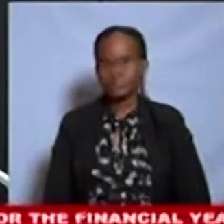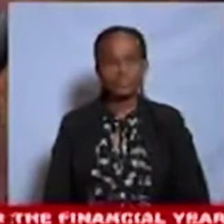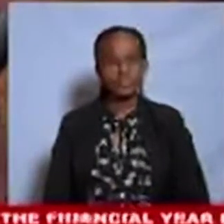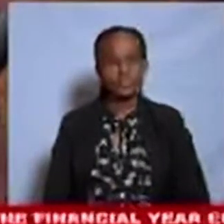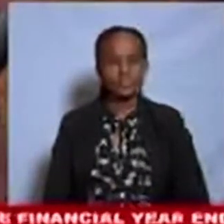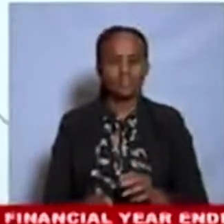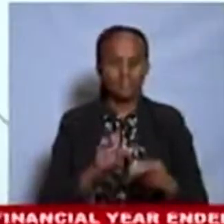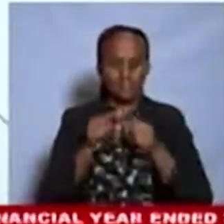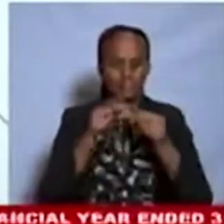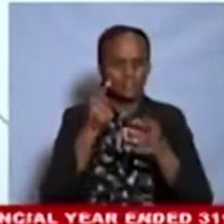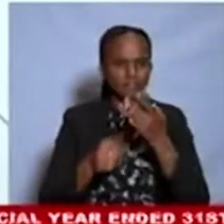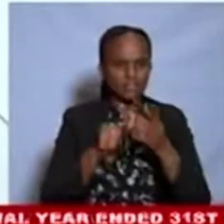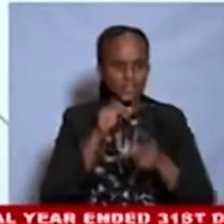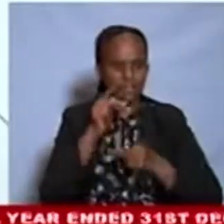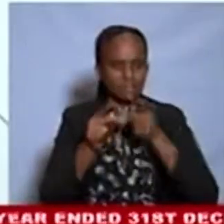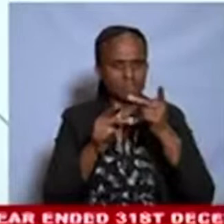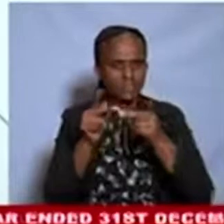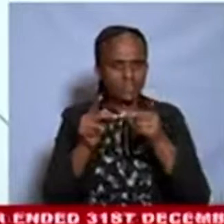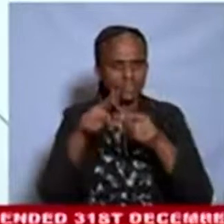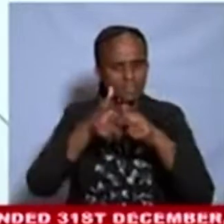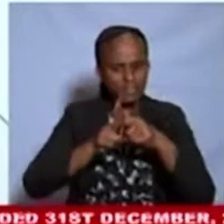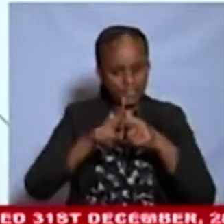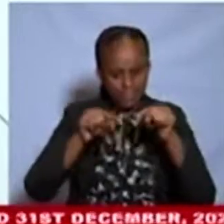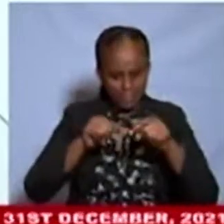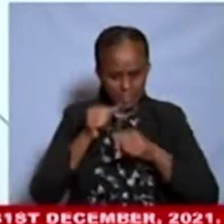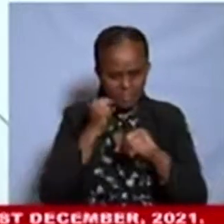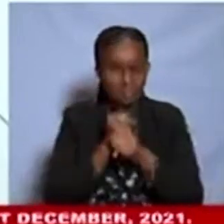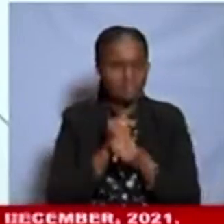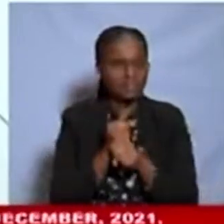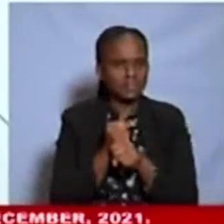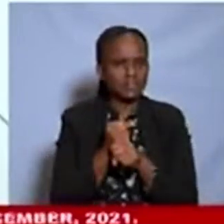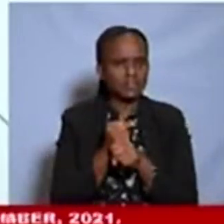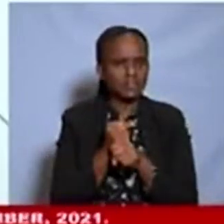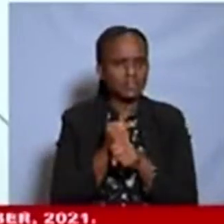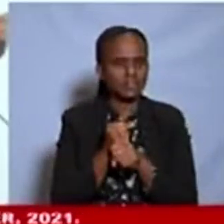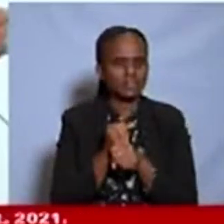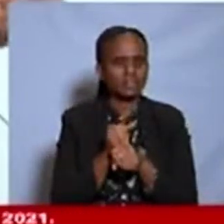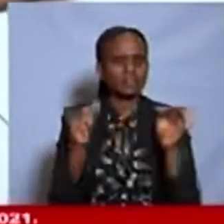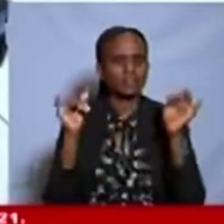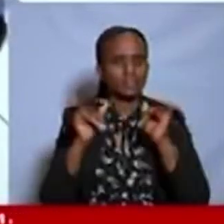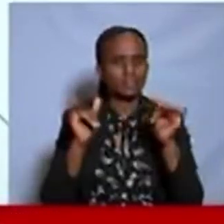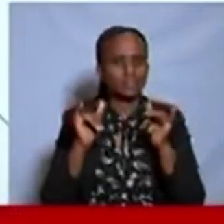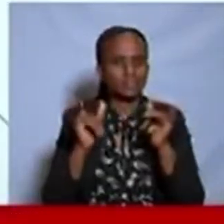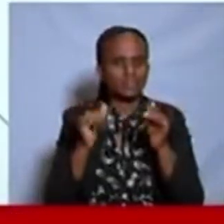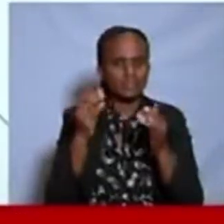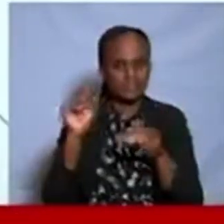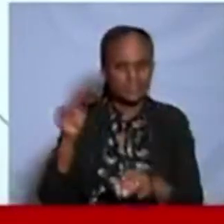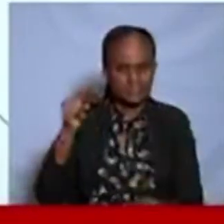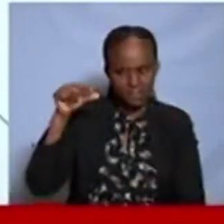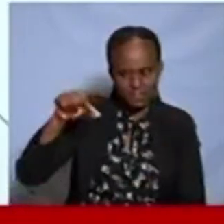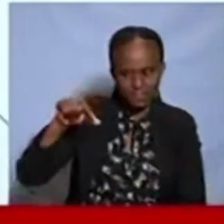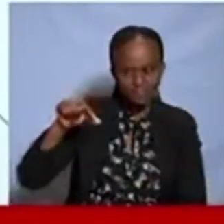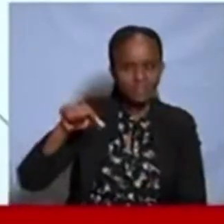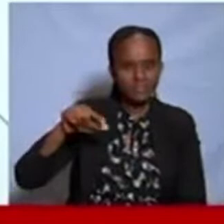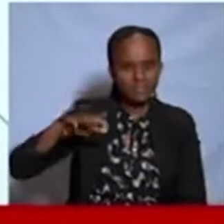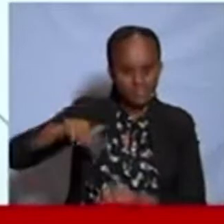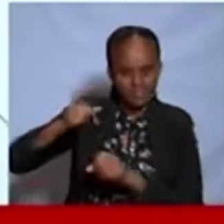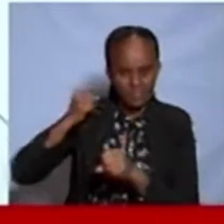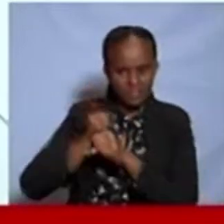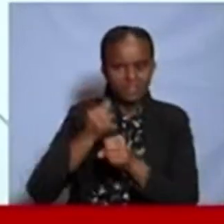What do you mean processes? Because you repaired it this year. Yes, sir. But the money, the first quarter last year, it came quite on